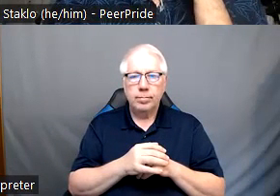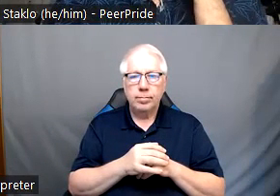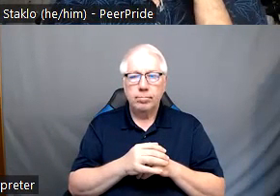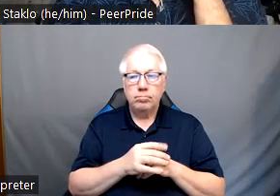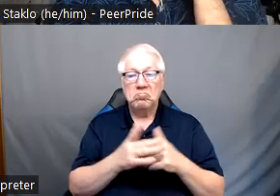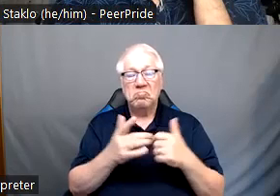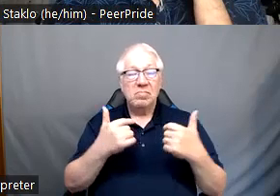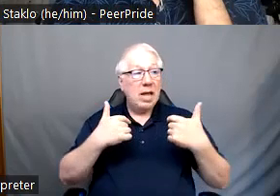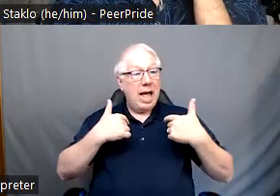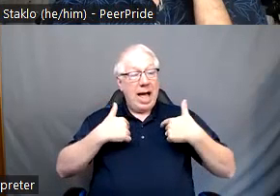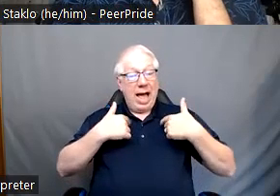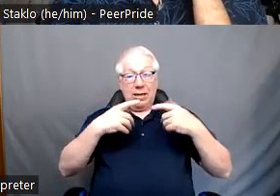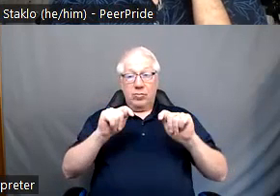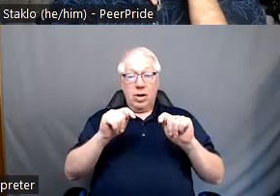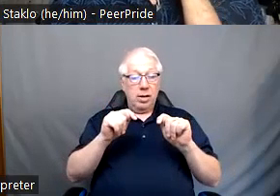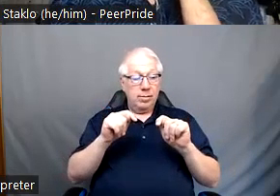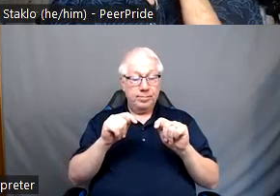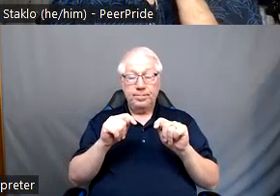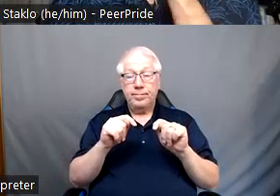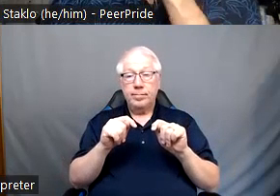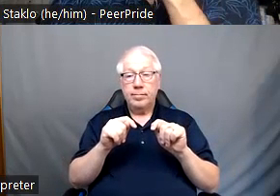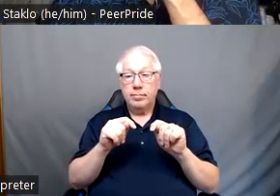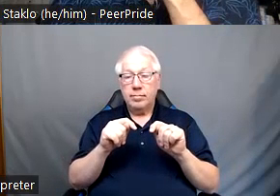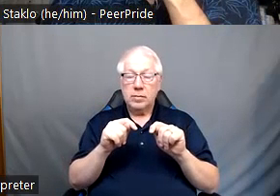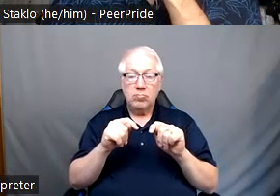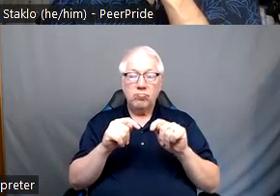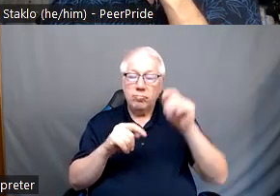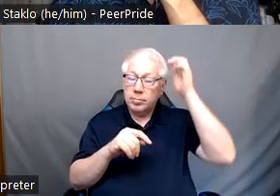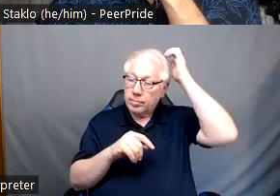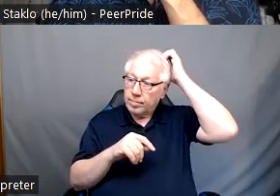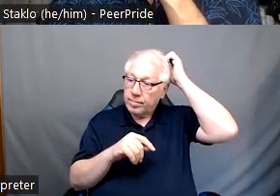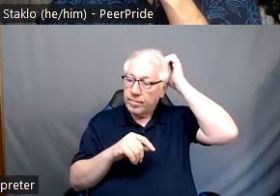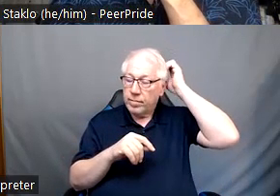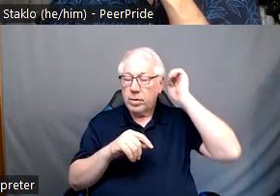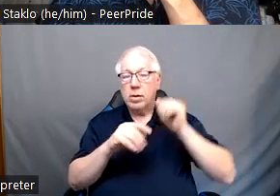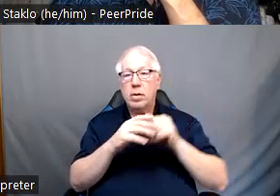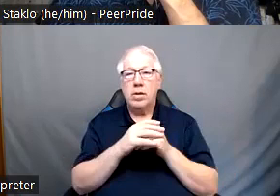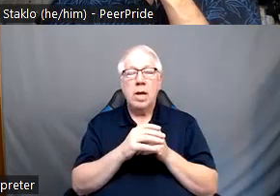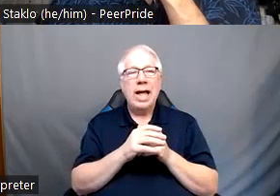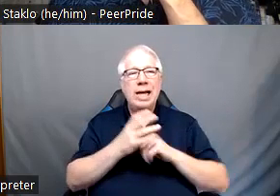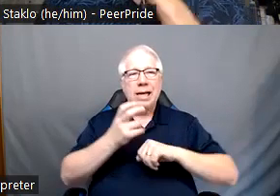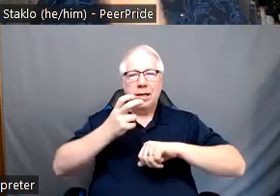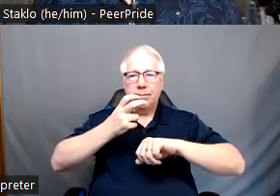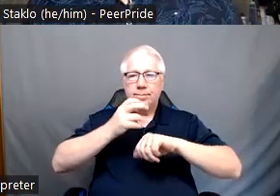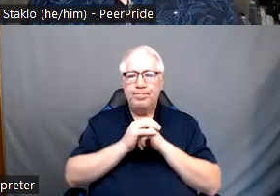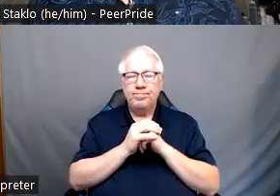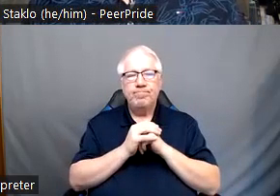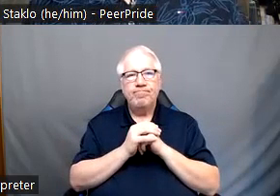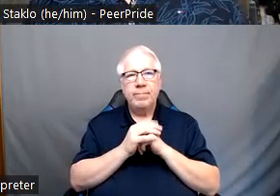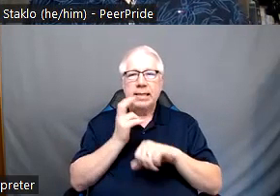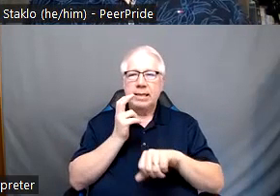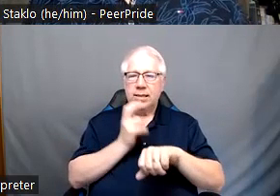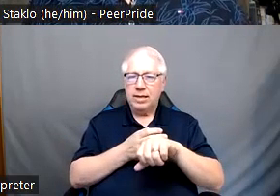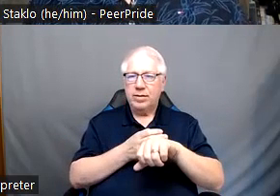I can try taking a crack at it. So the difficulty is, as we've kind